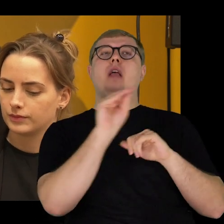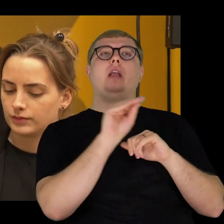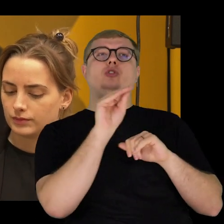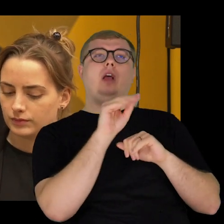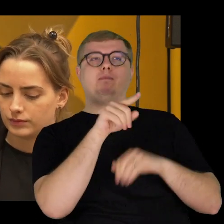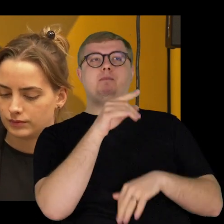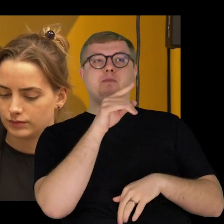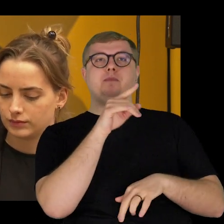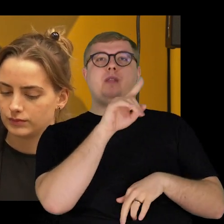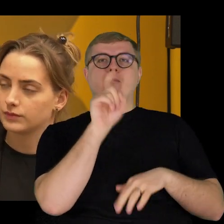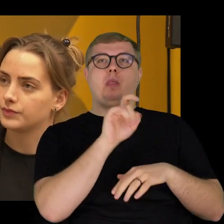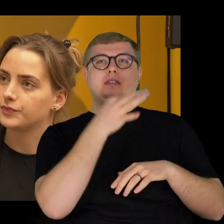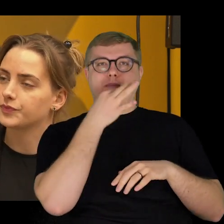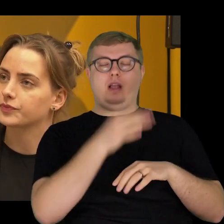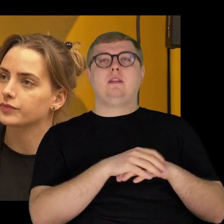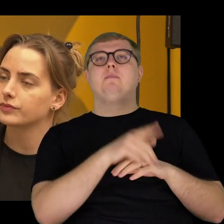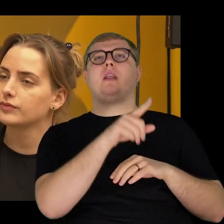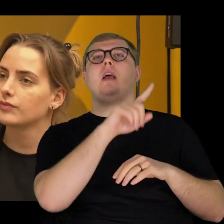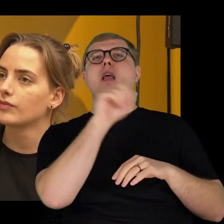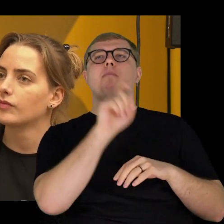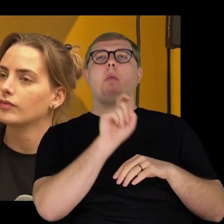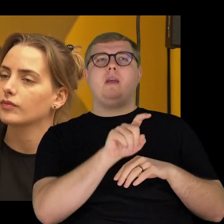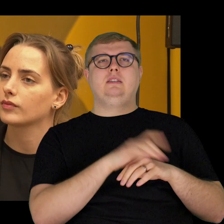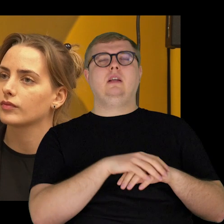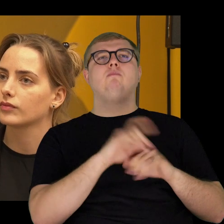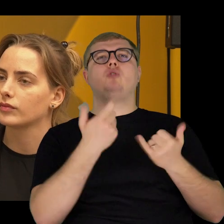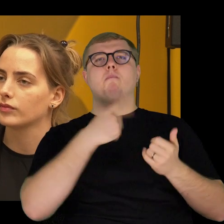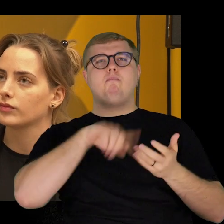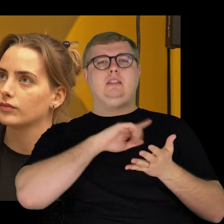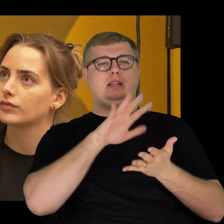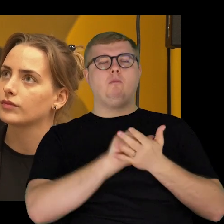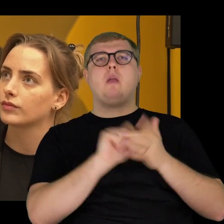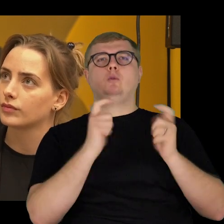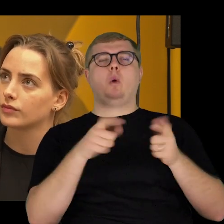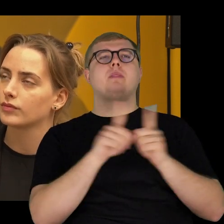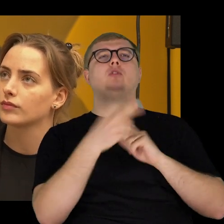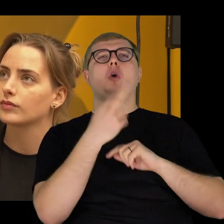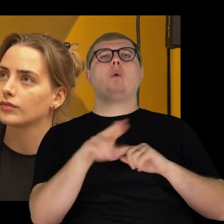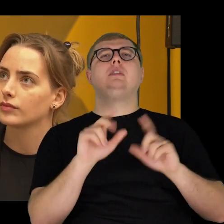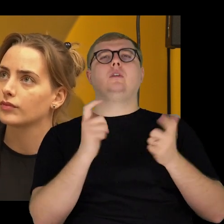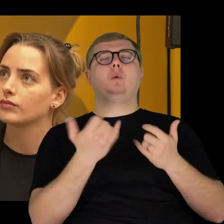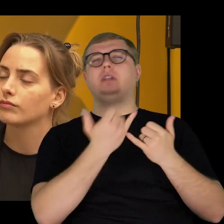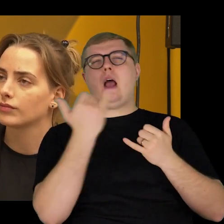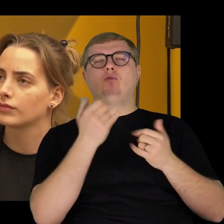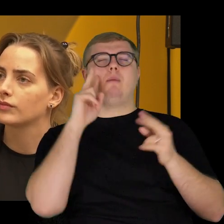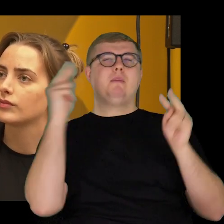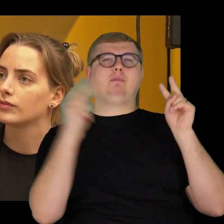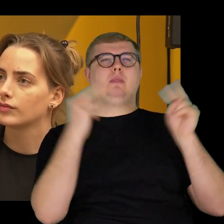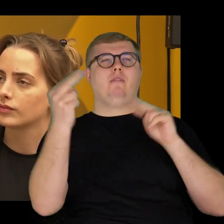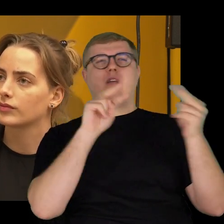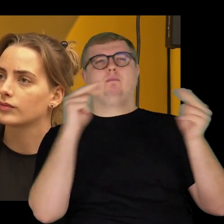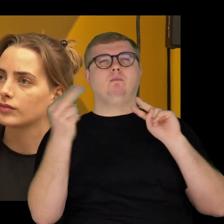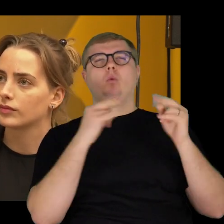in what we are doing, that there is a kind of there is always a multiple perspective